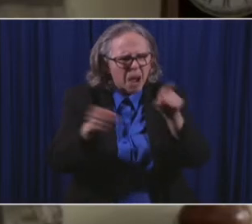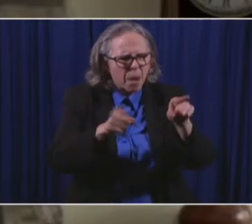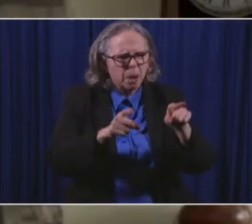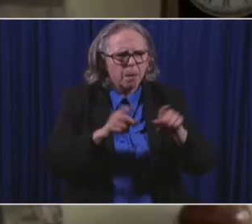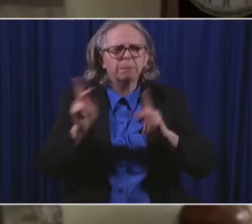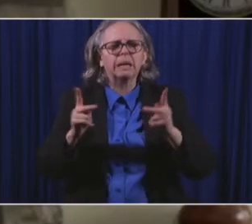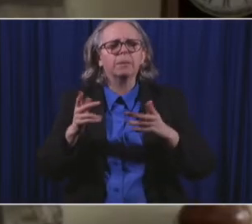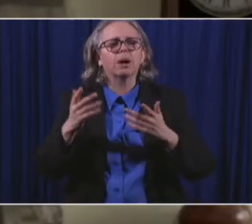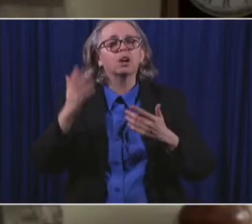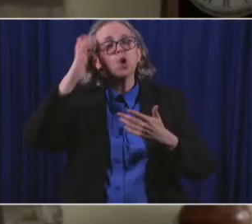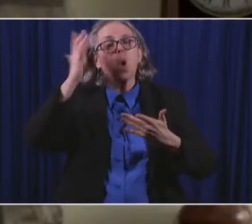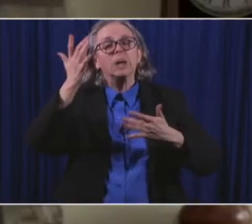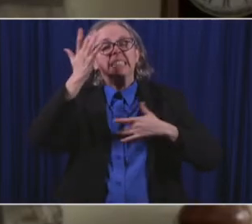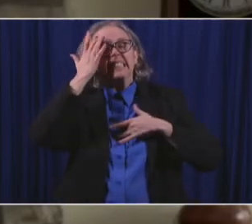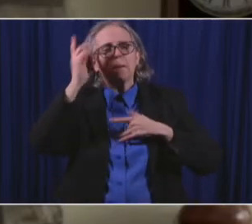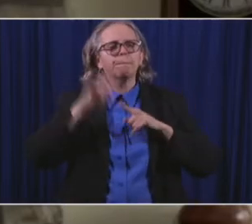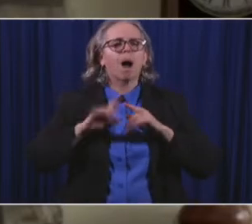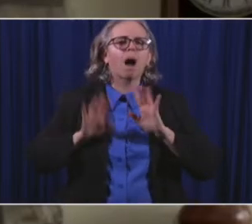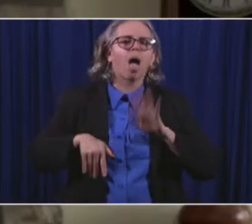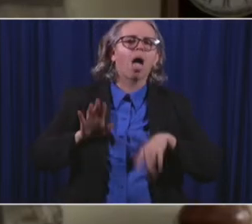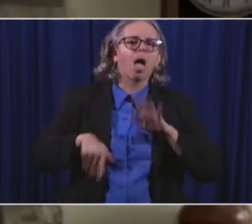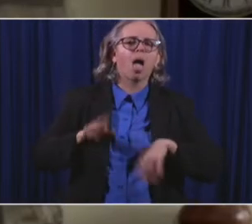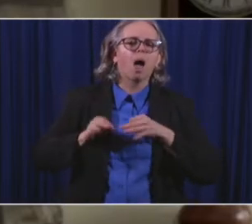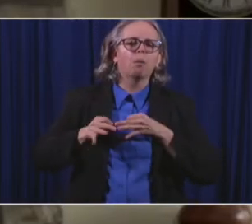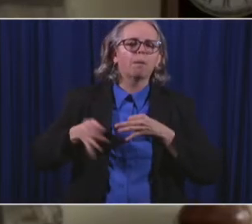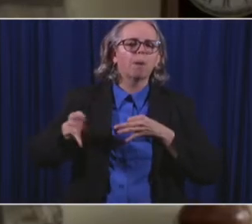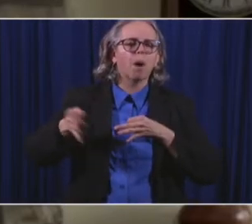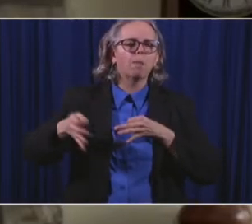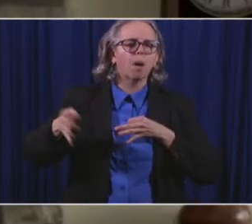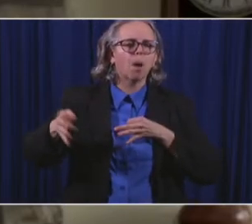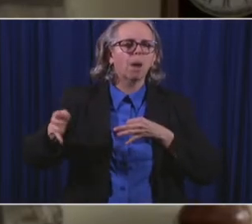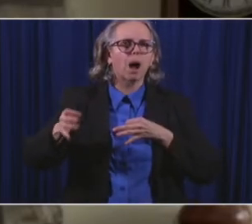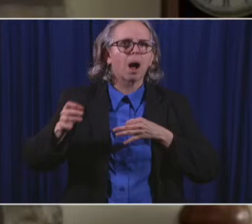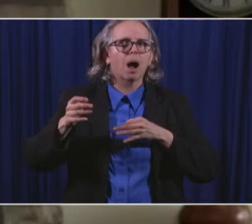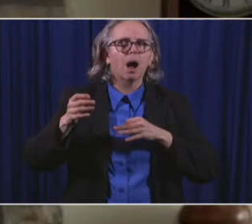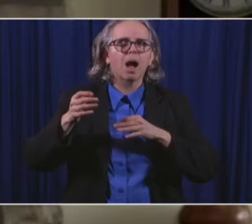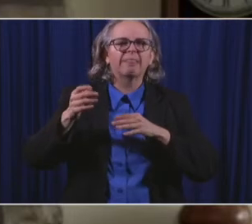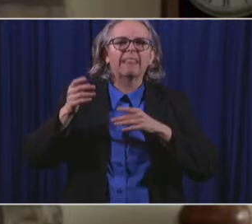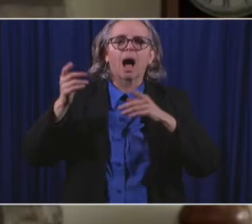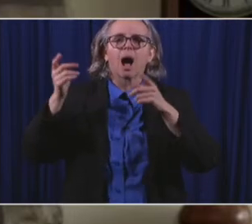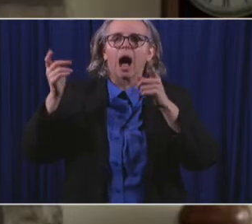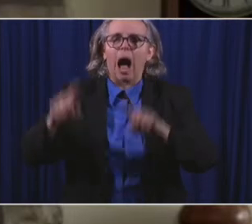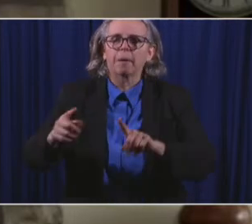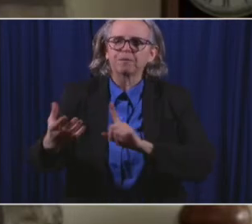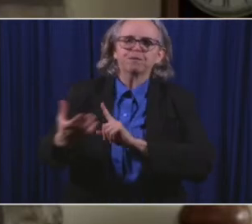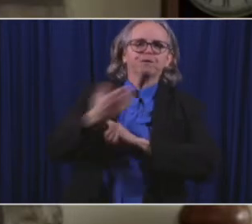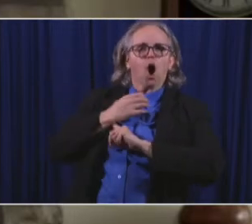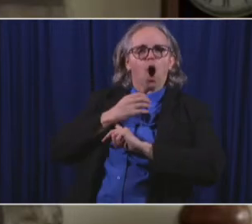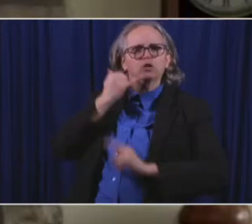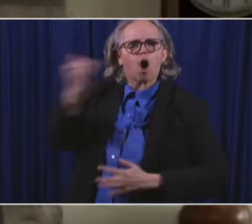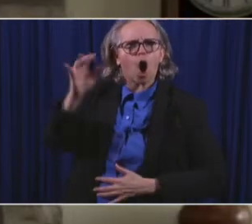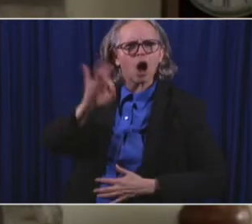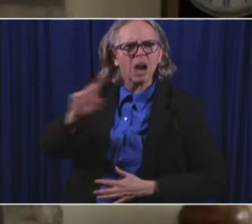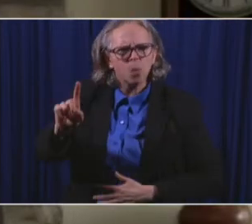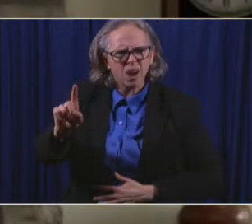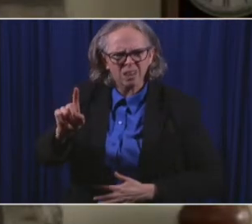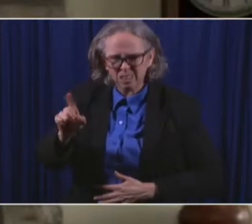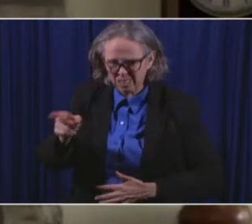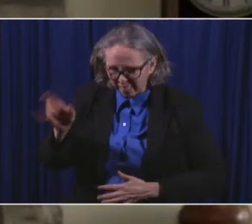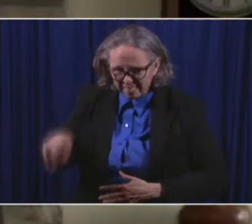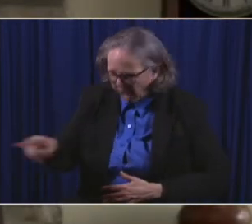to call to go to the hospital. So I don't know what could you recommend? When should